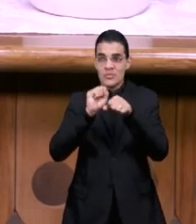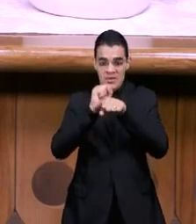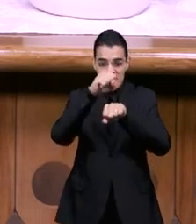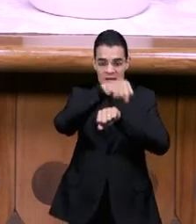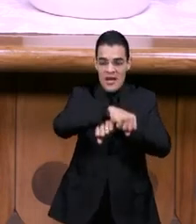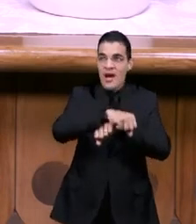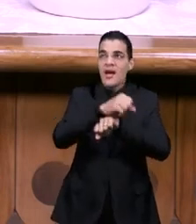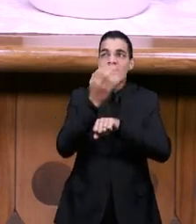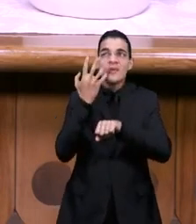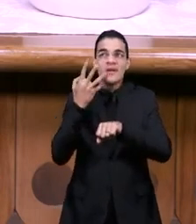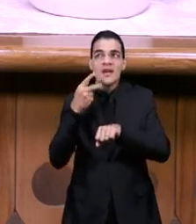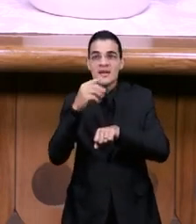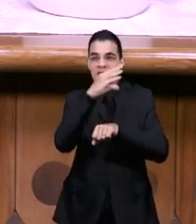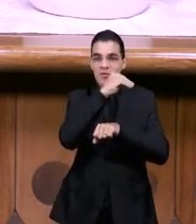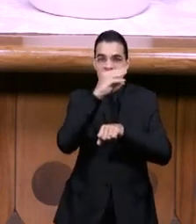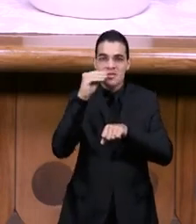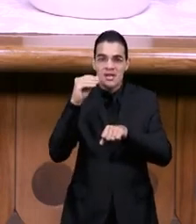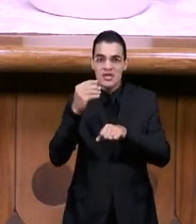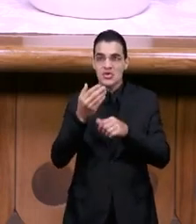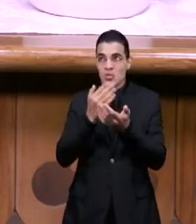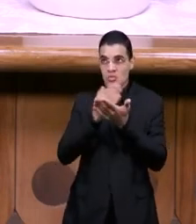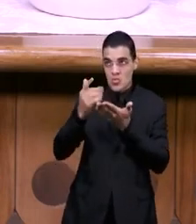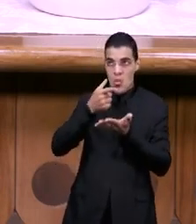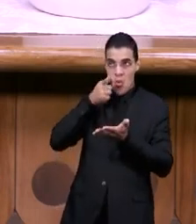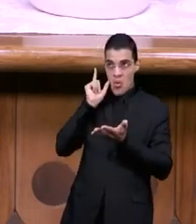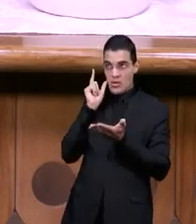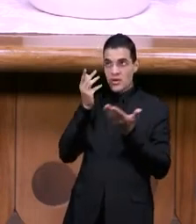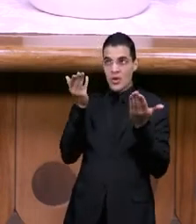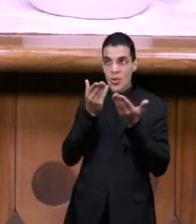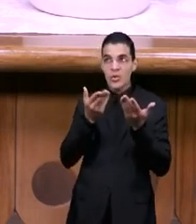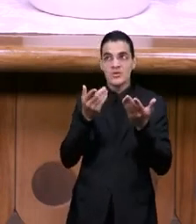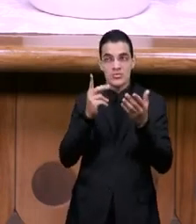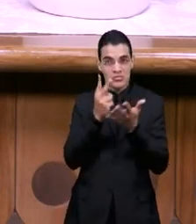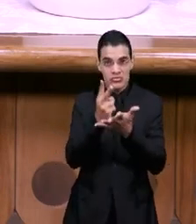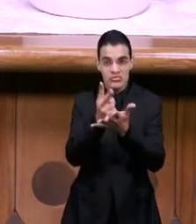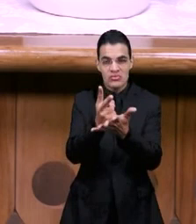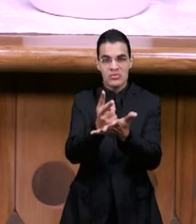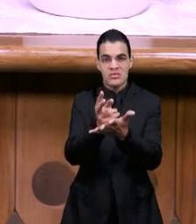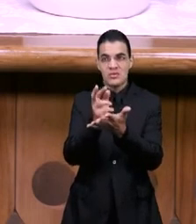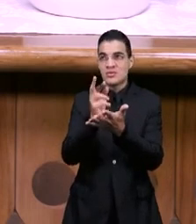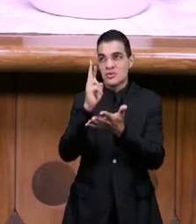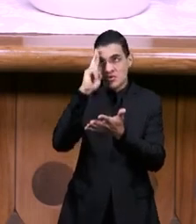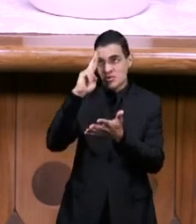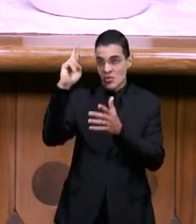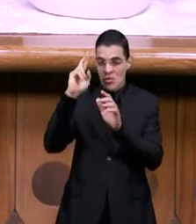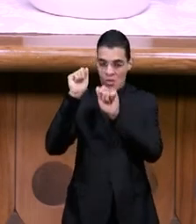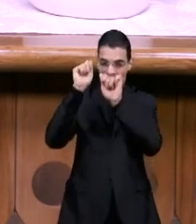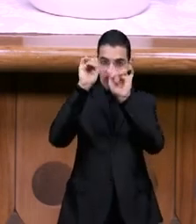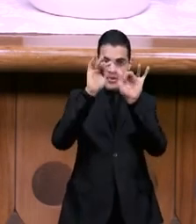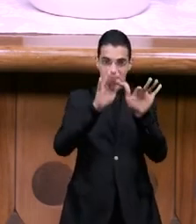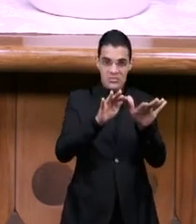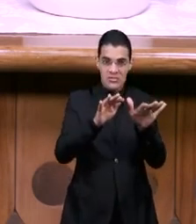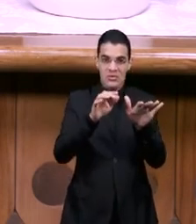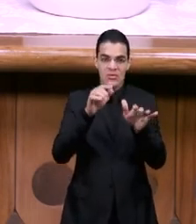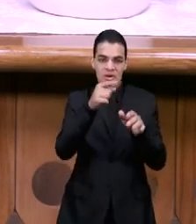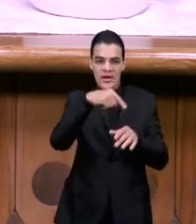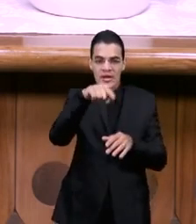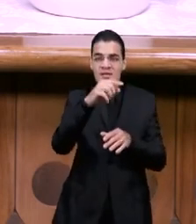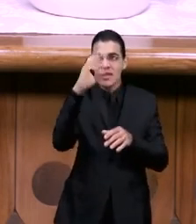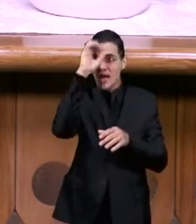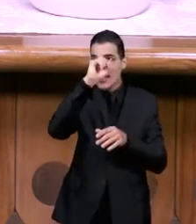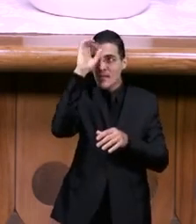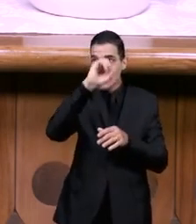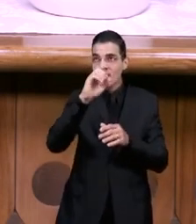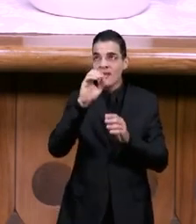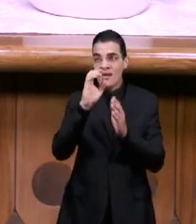seminar of the children, intermediate, and adolescent that started yesterday and will continue and complete this afternoon, that they would be able to learn from